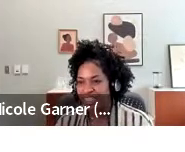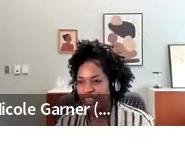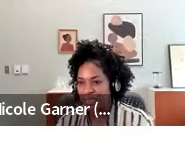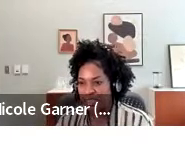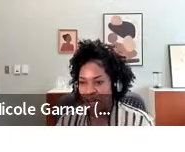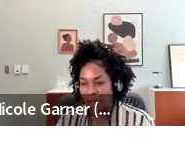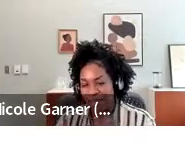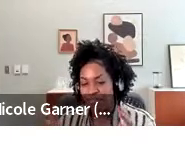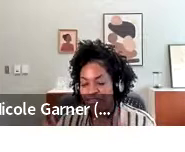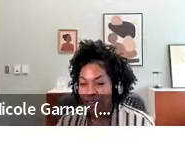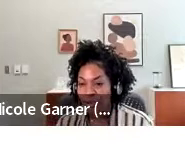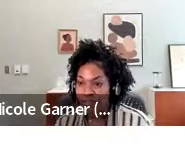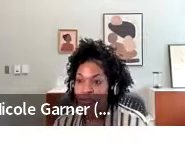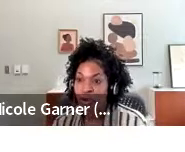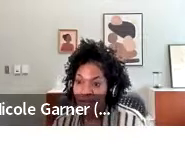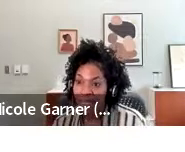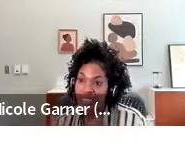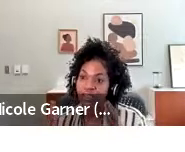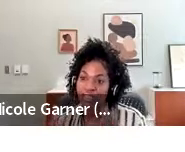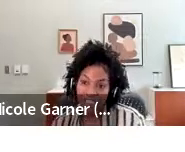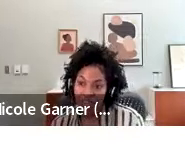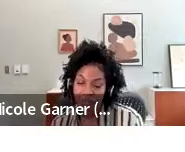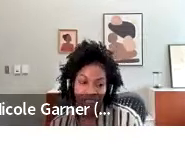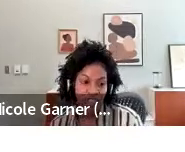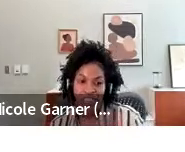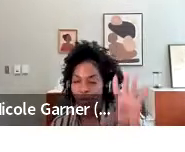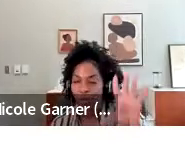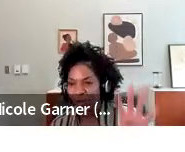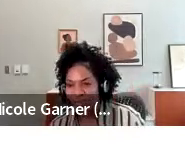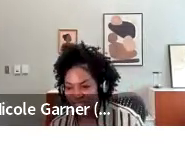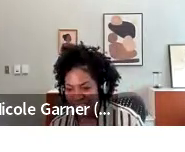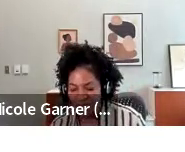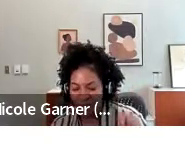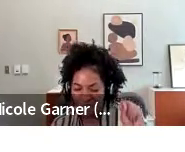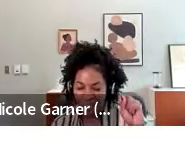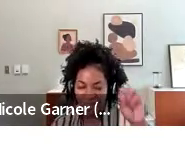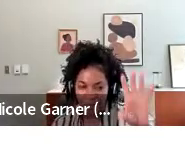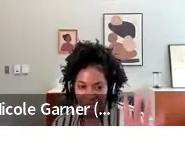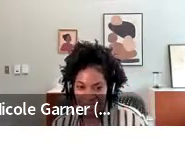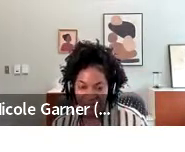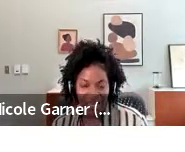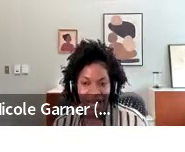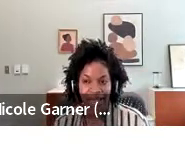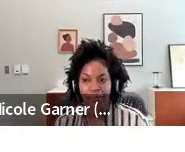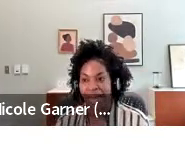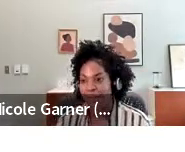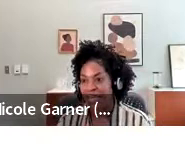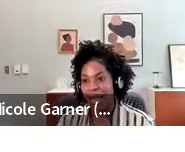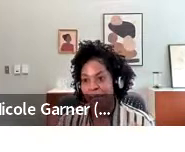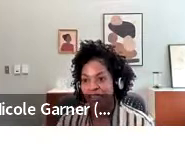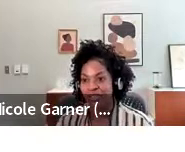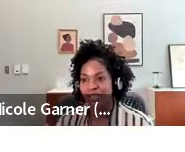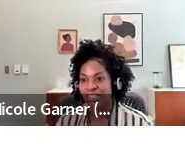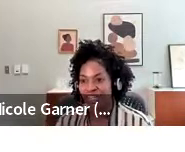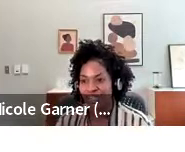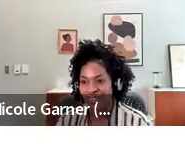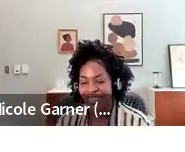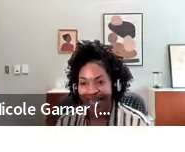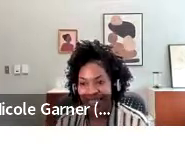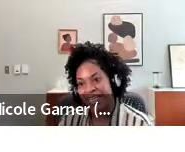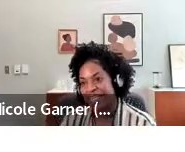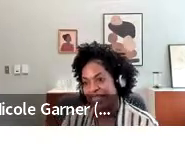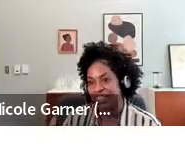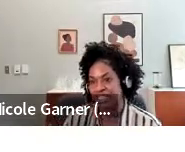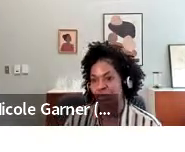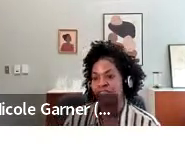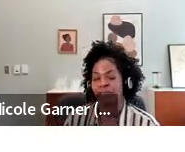Now I want to just talk about a few of the programs under each of the pillars. I won't go over each because of time, but I'd be happy to share the